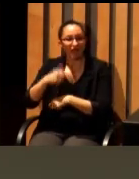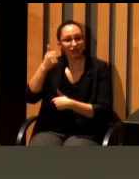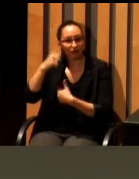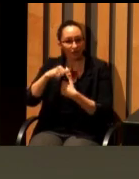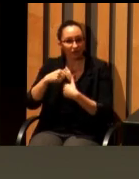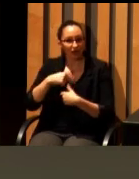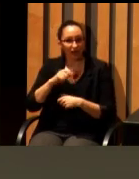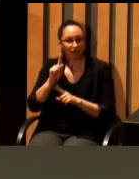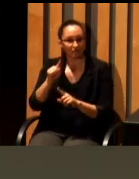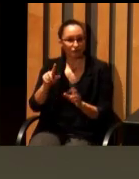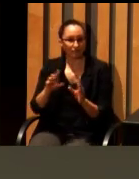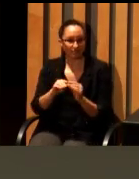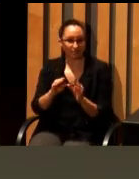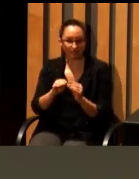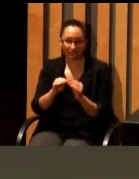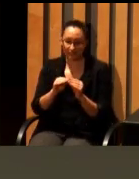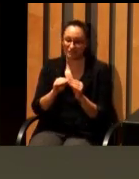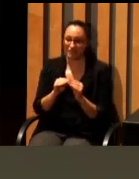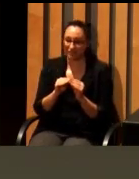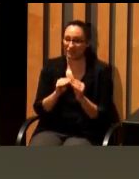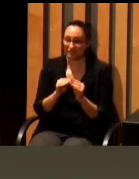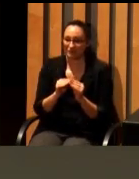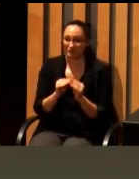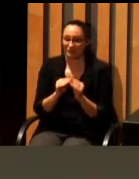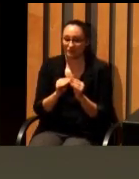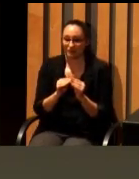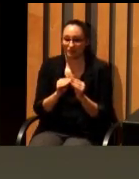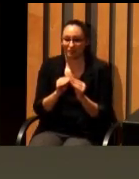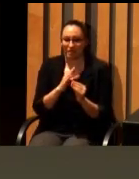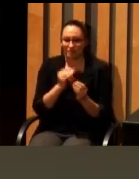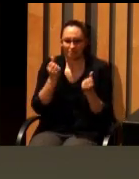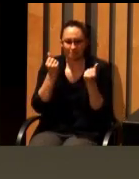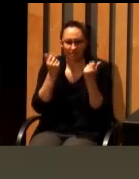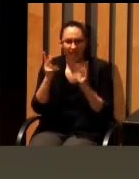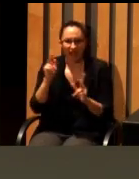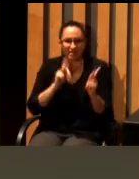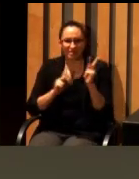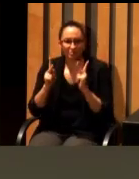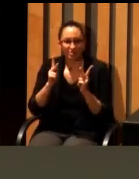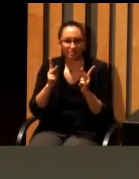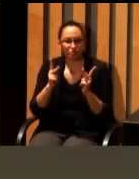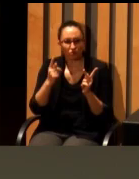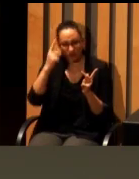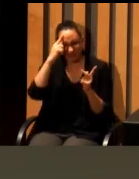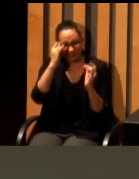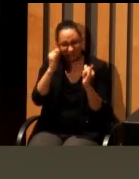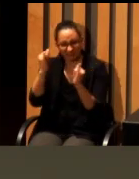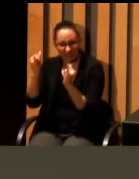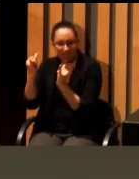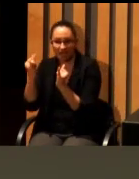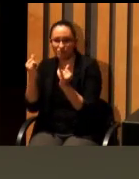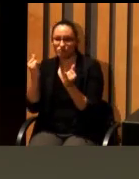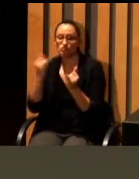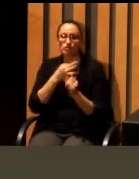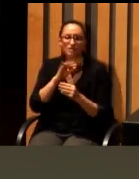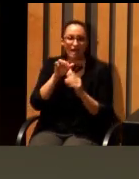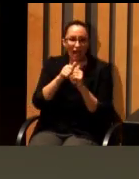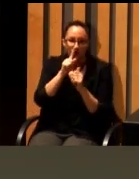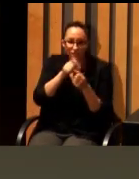in which they many people, like-minded people, wanted to see how they could get this movement going and out there,